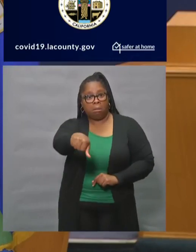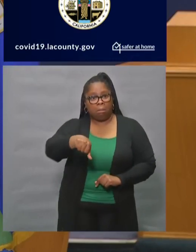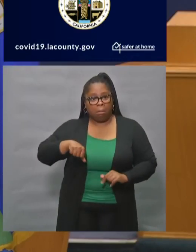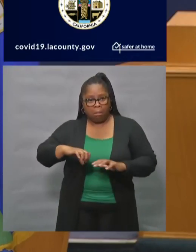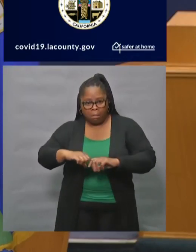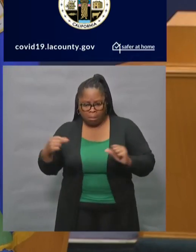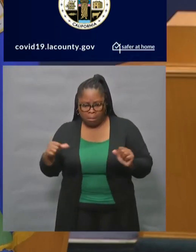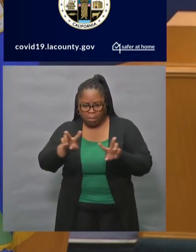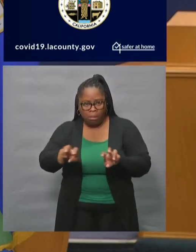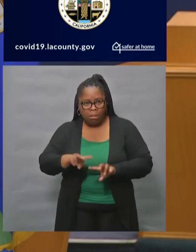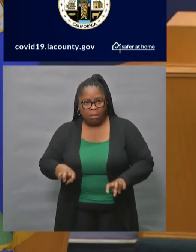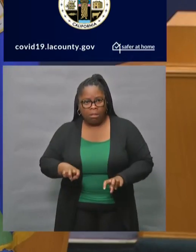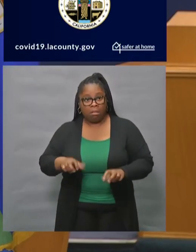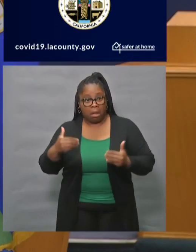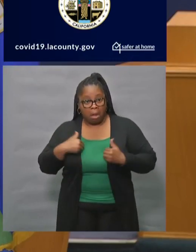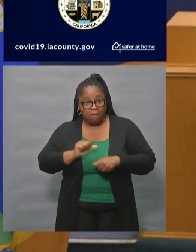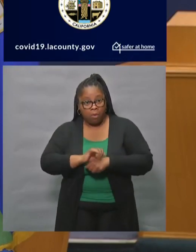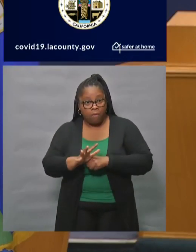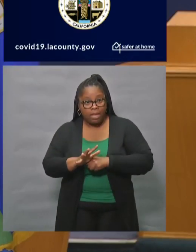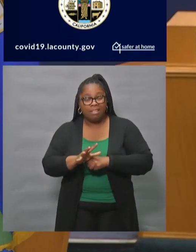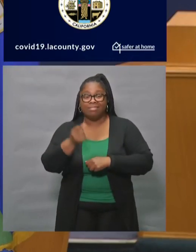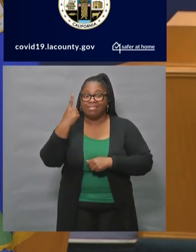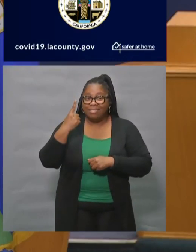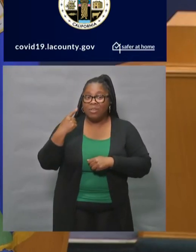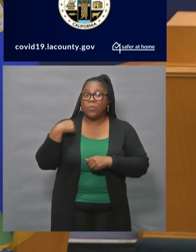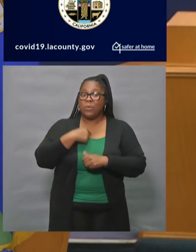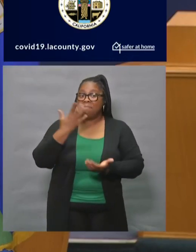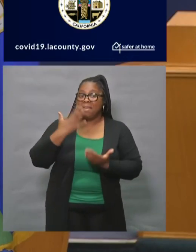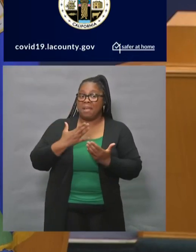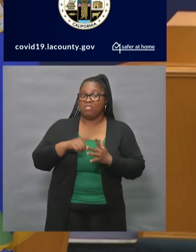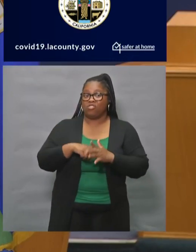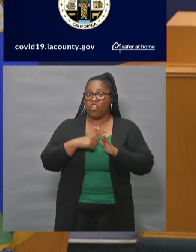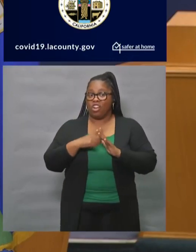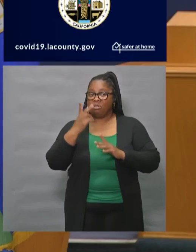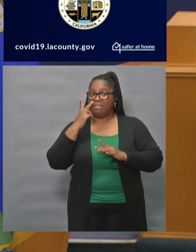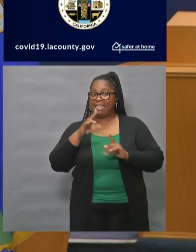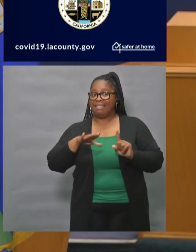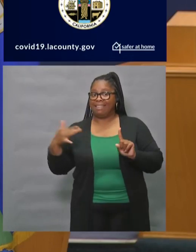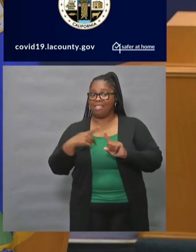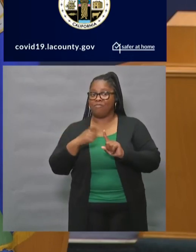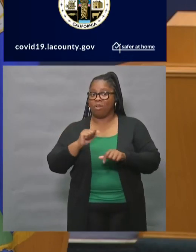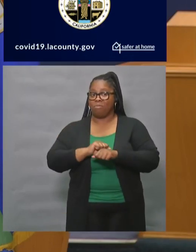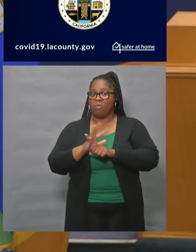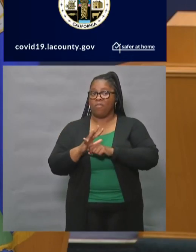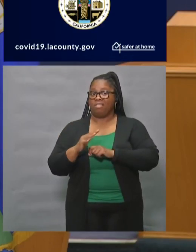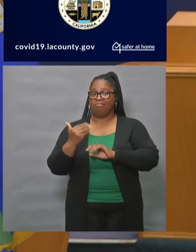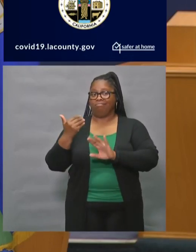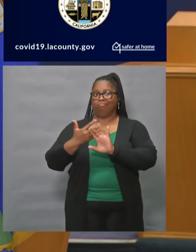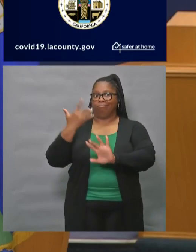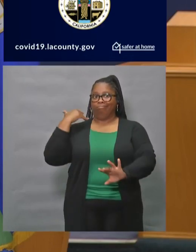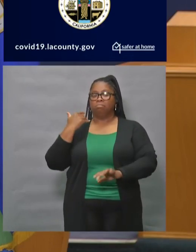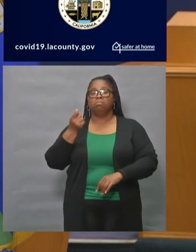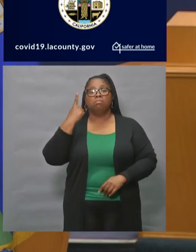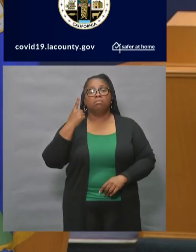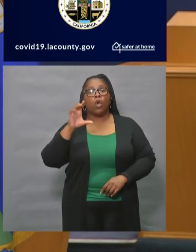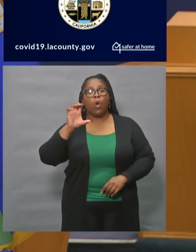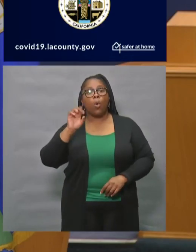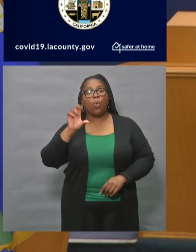way back, we actually may have started seeing deaths from COVID-19. So Dr. Lucas is our medical examiner and our coroner,